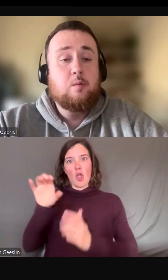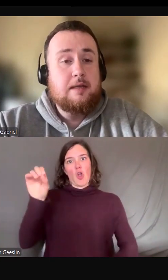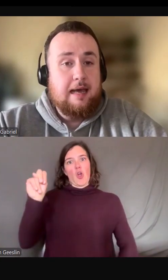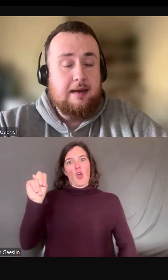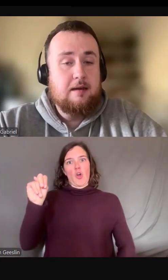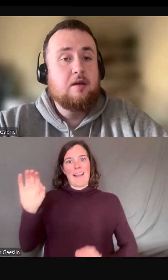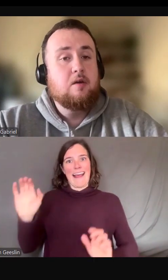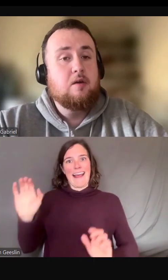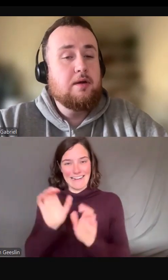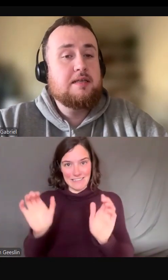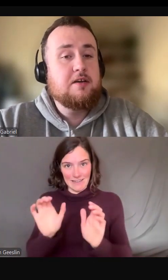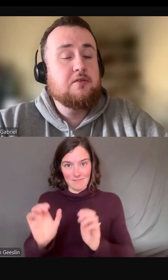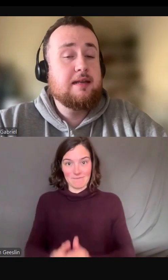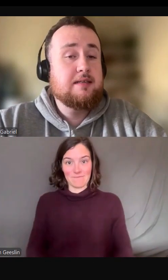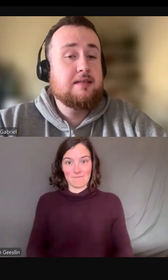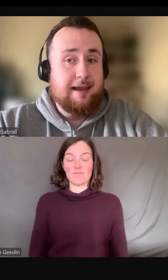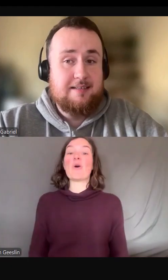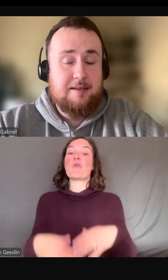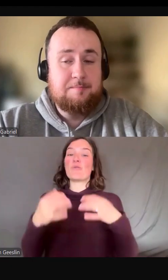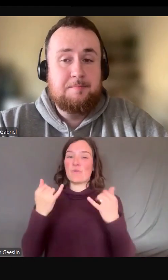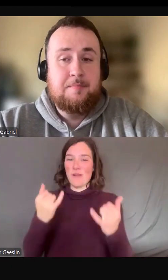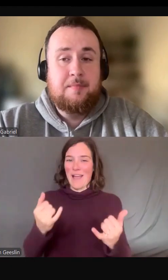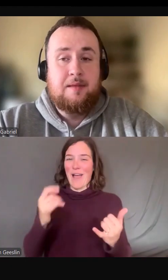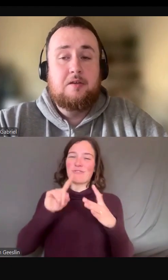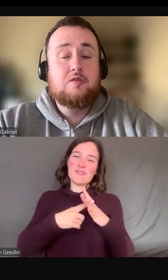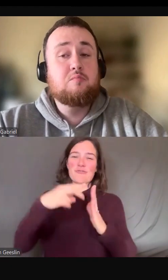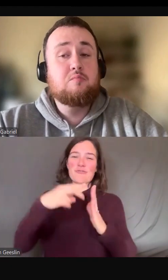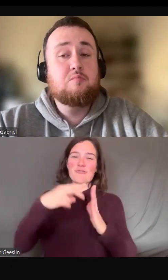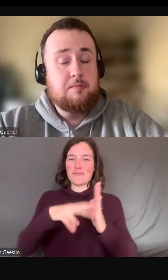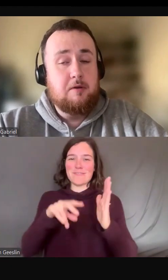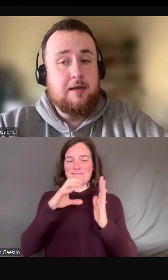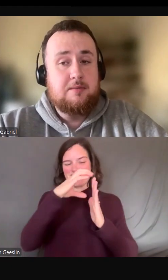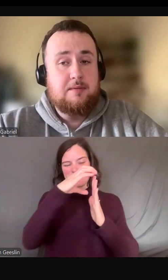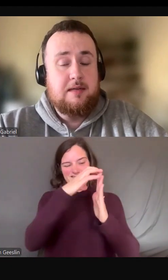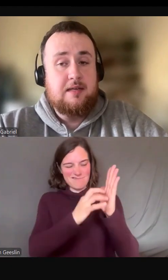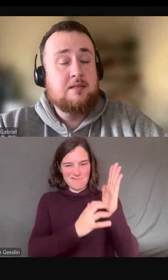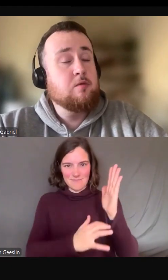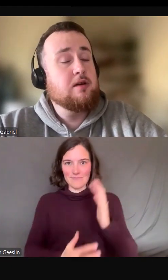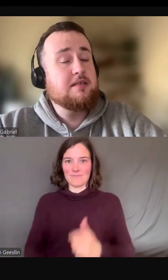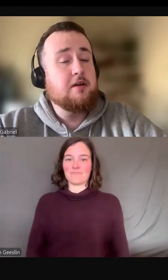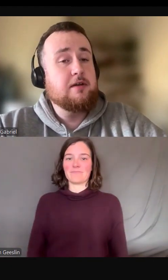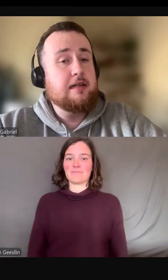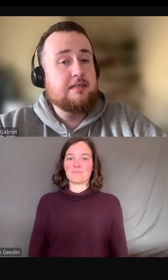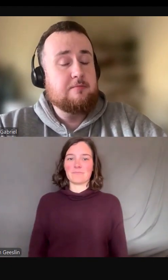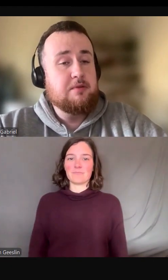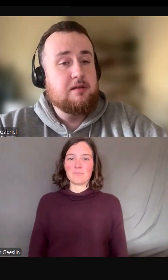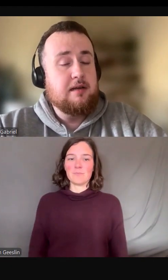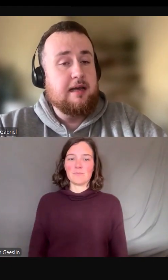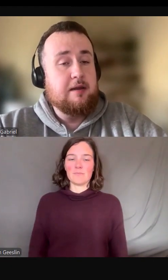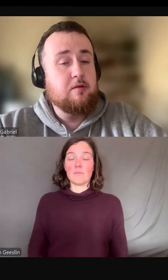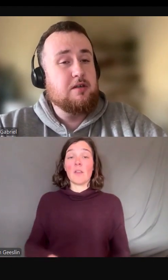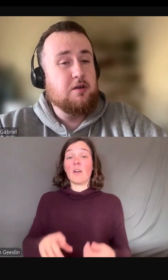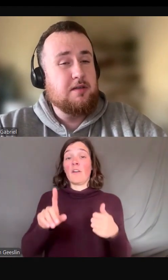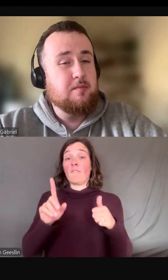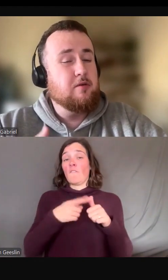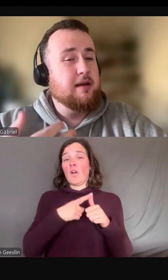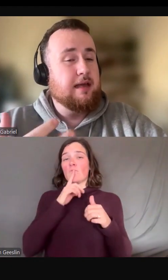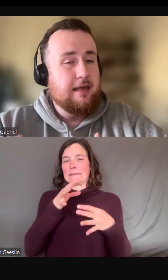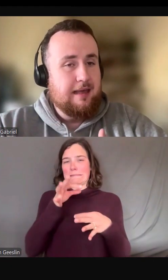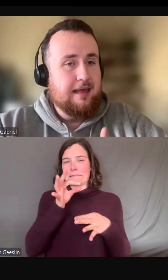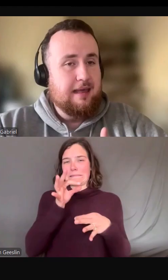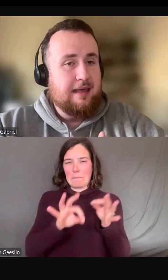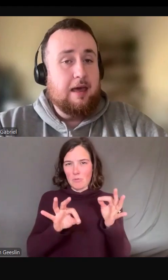And with that, we're going to start reading some text. There's multiple ways we can do this. We're going to start off a little simple, and then we're going to show you some more of